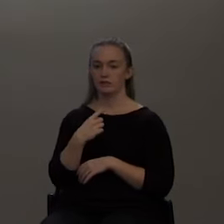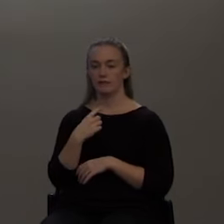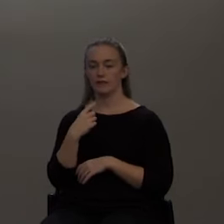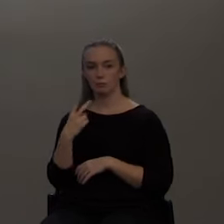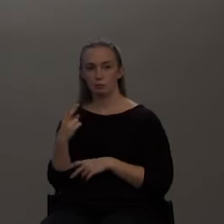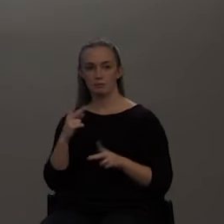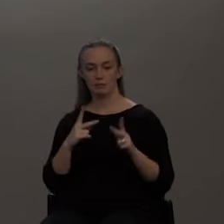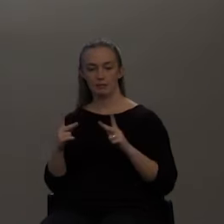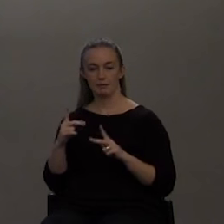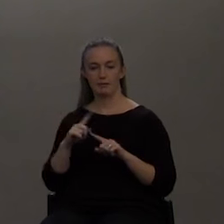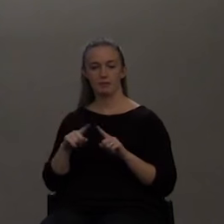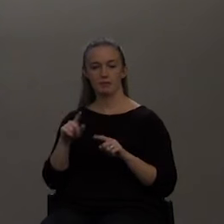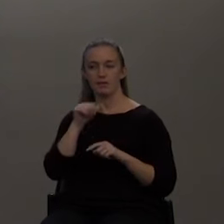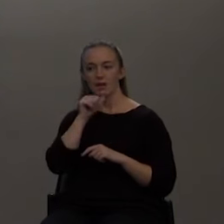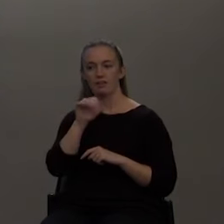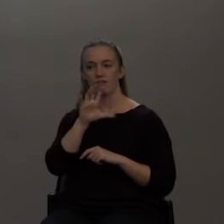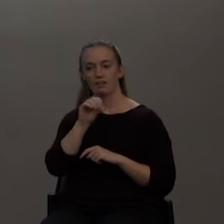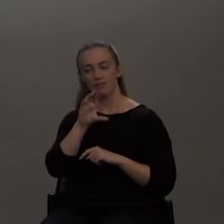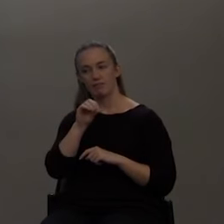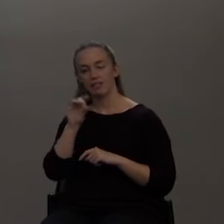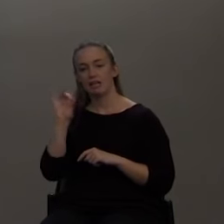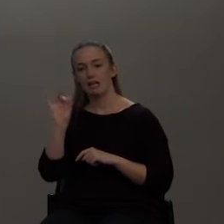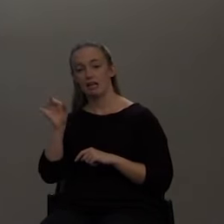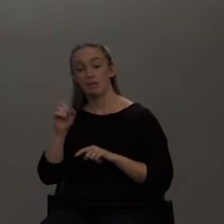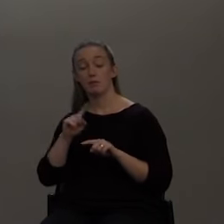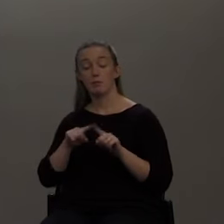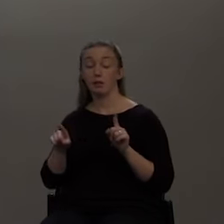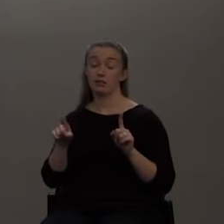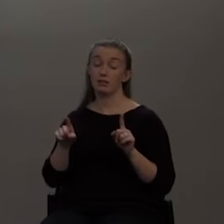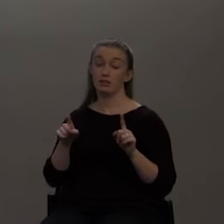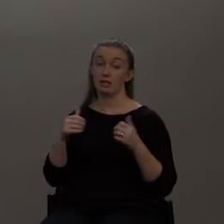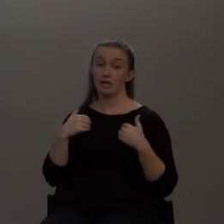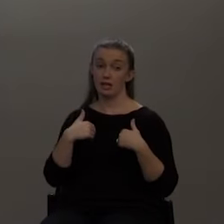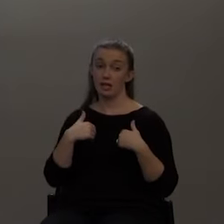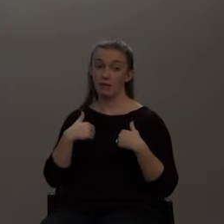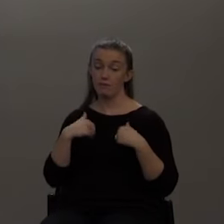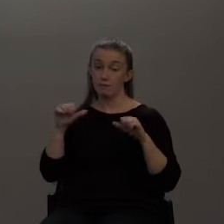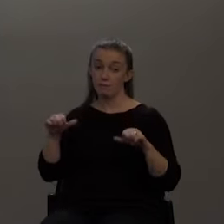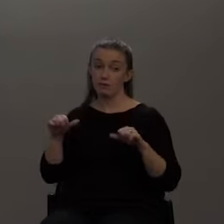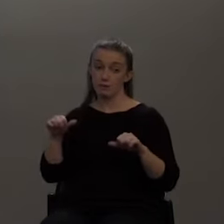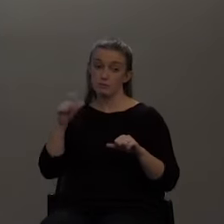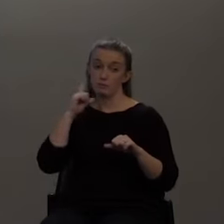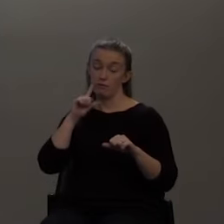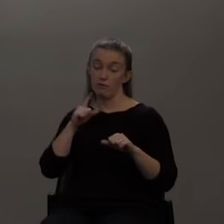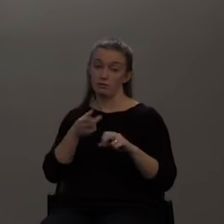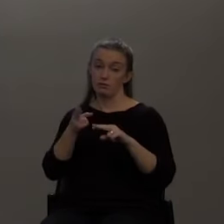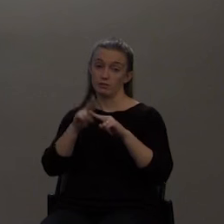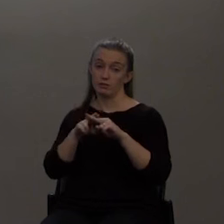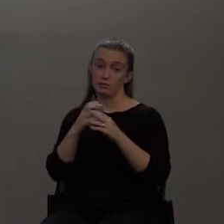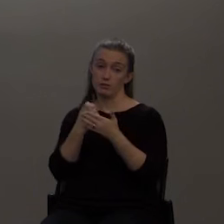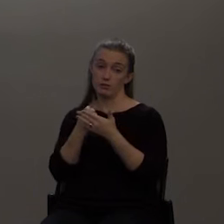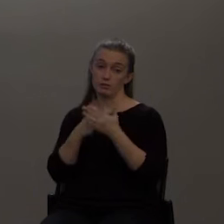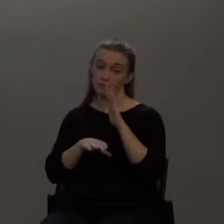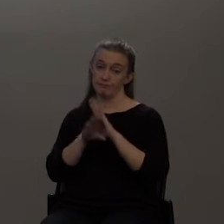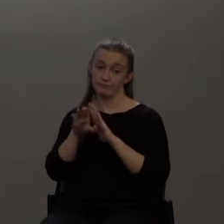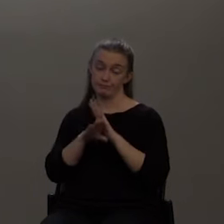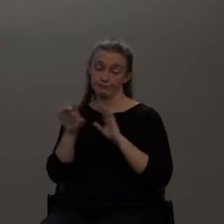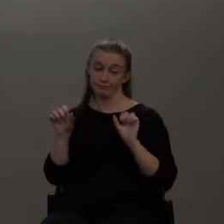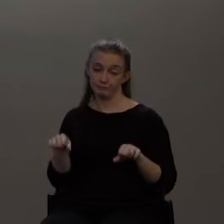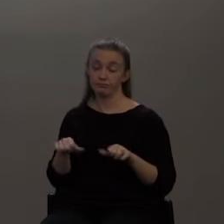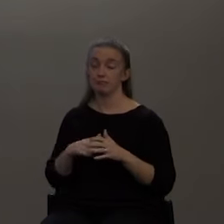is there is a market out there as well that can be invested in from an economic development perspective. And this is where